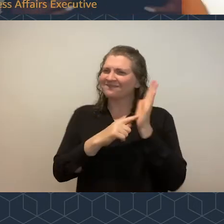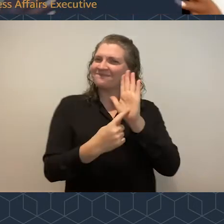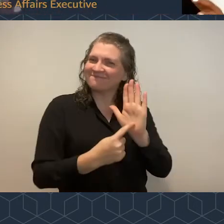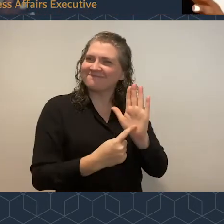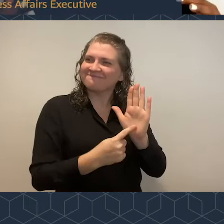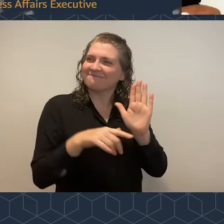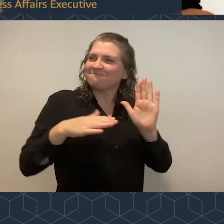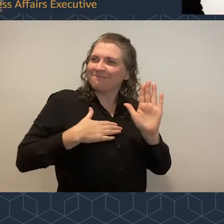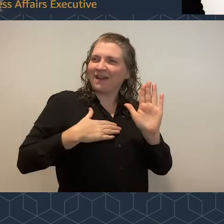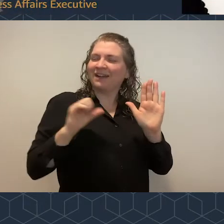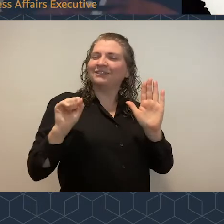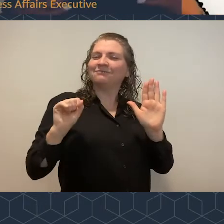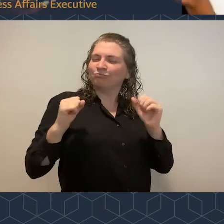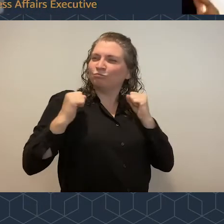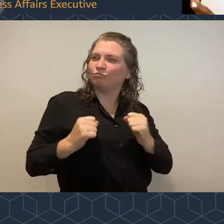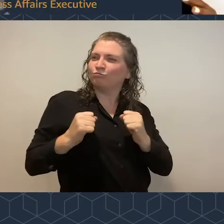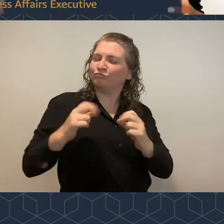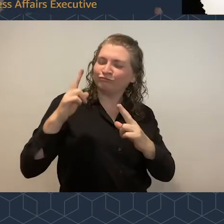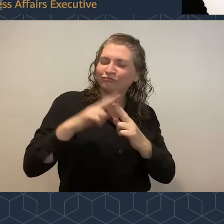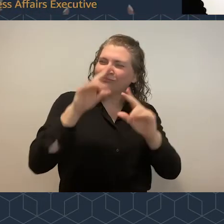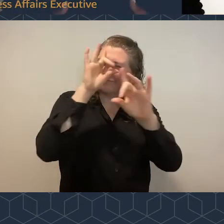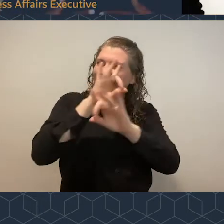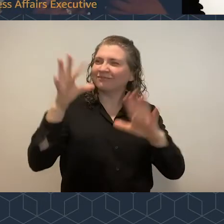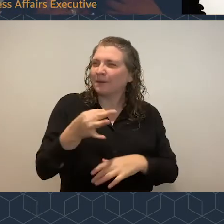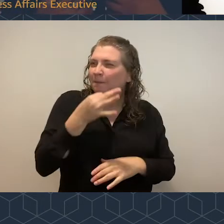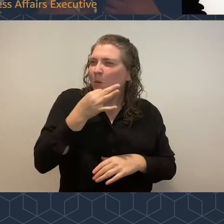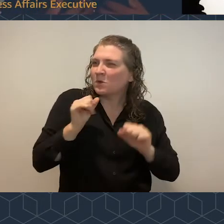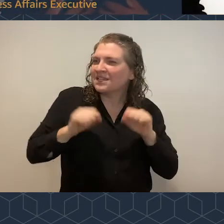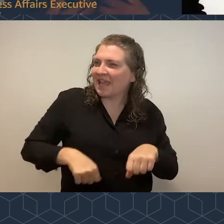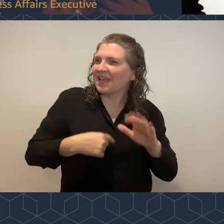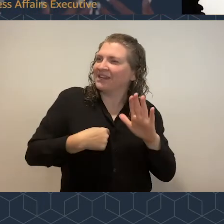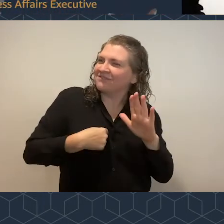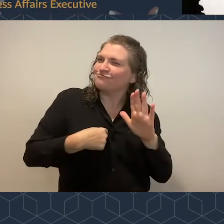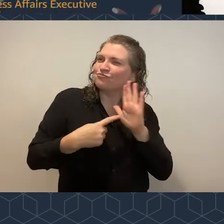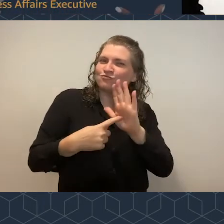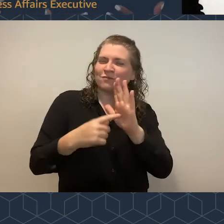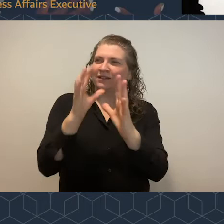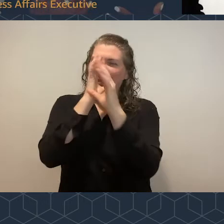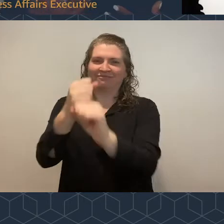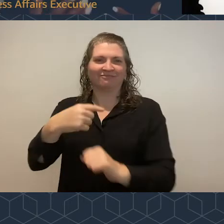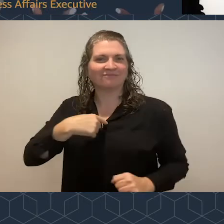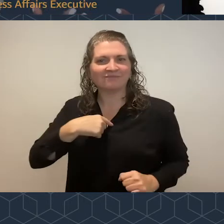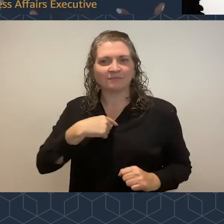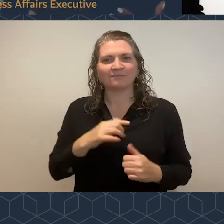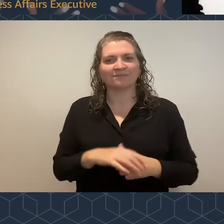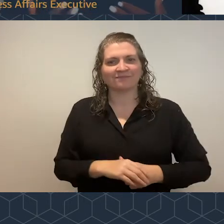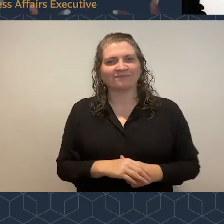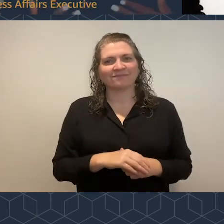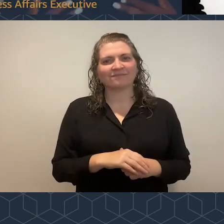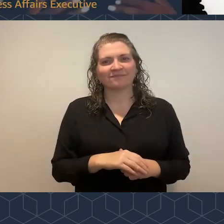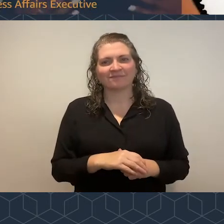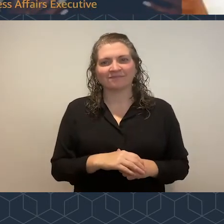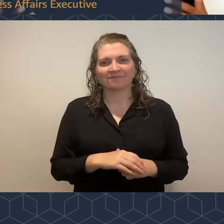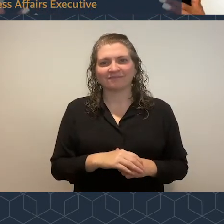my brand? And what are my superpowers? And what are those things that I could bring to the table, and do so in